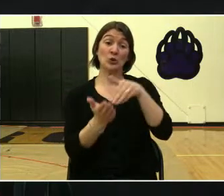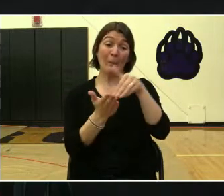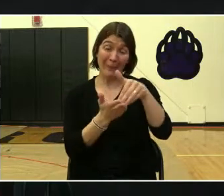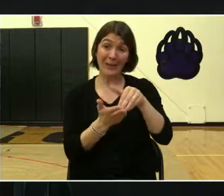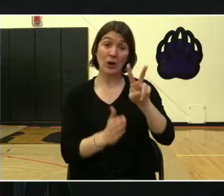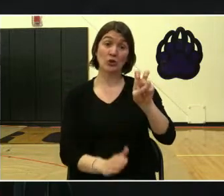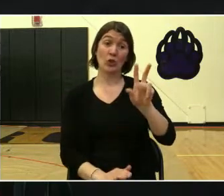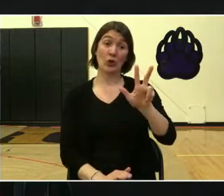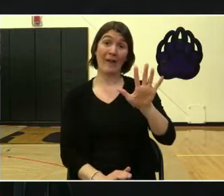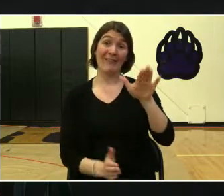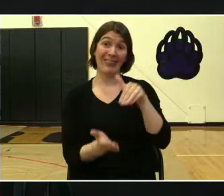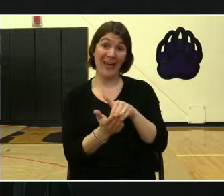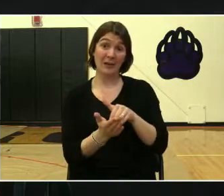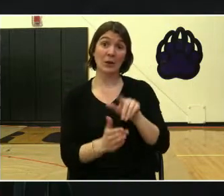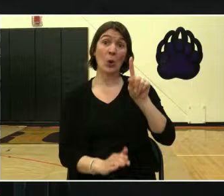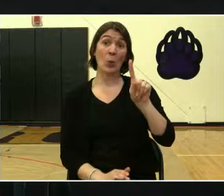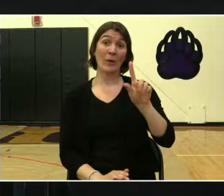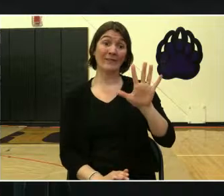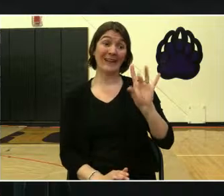22,23